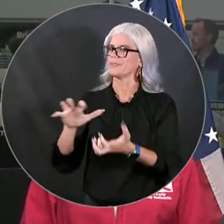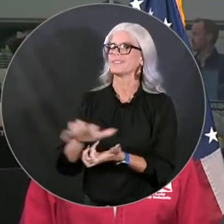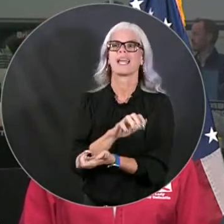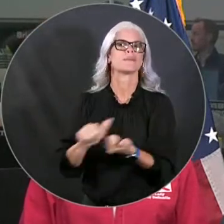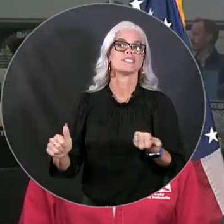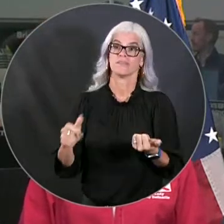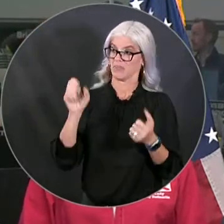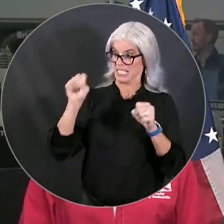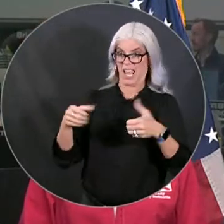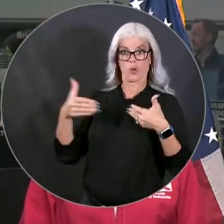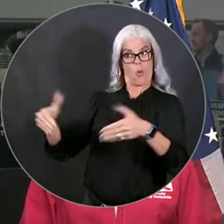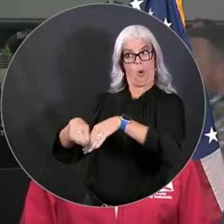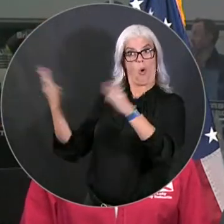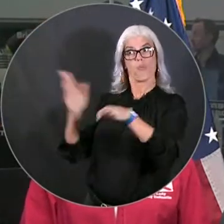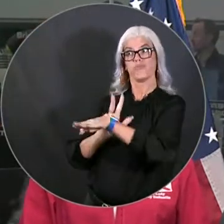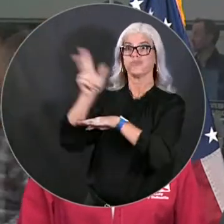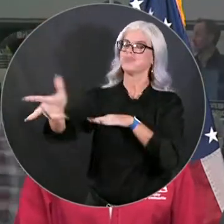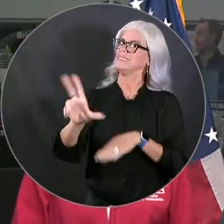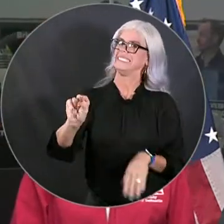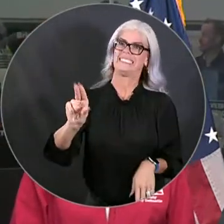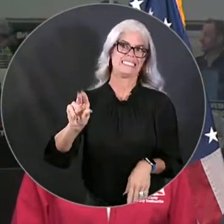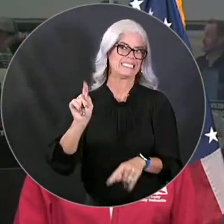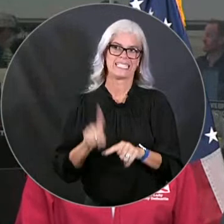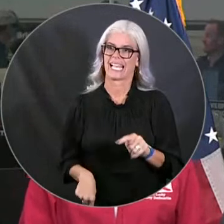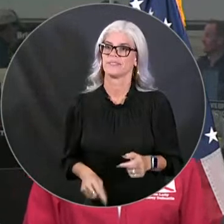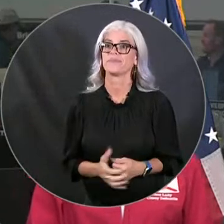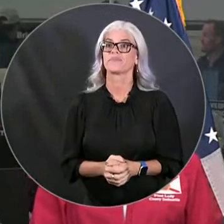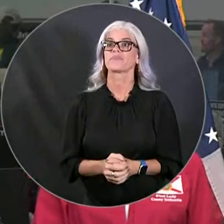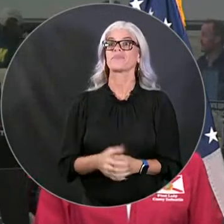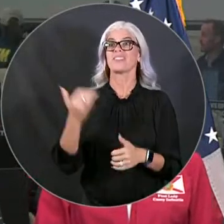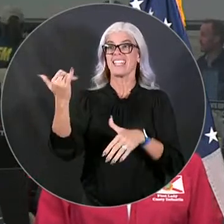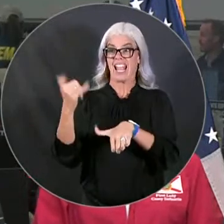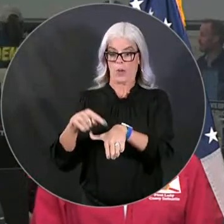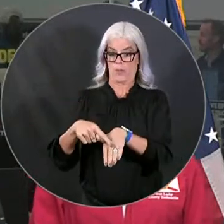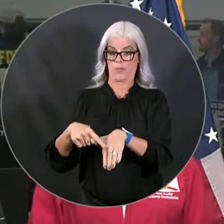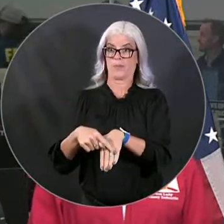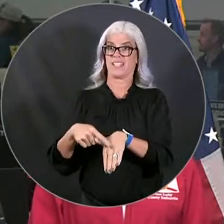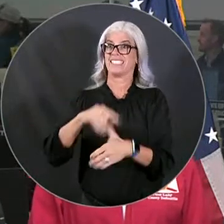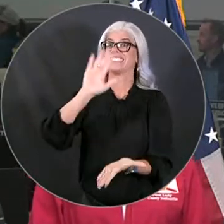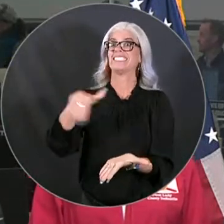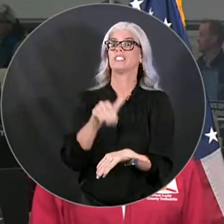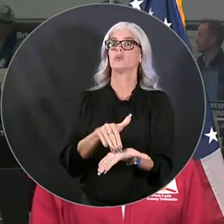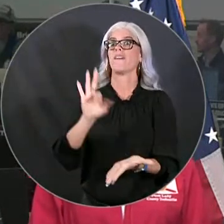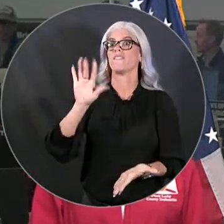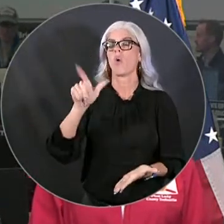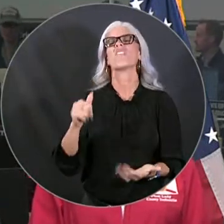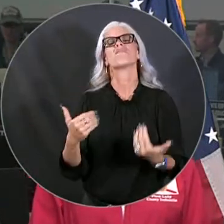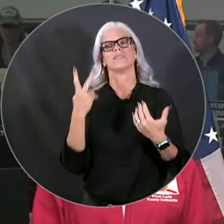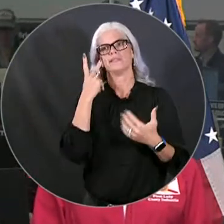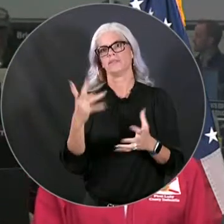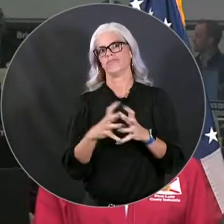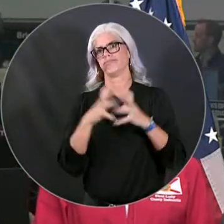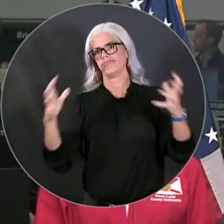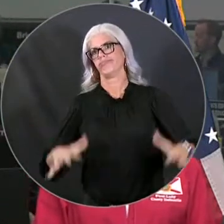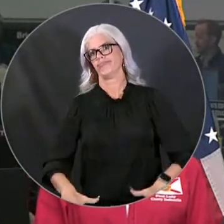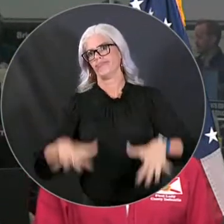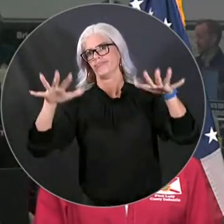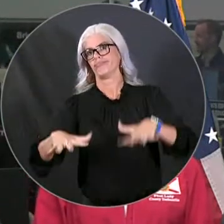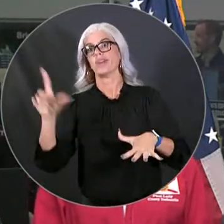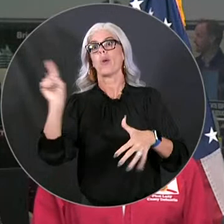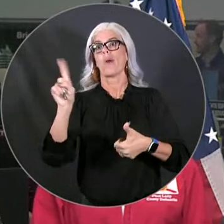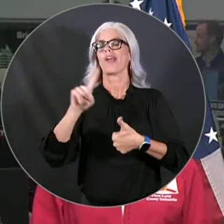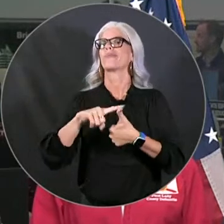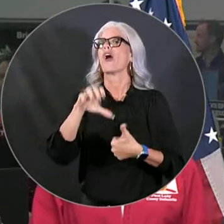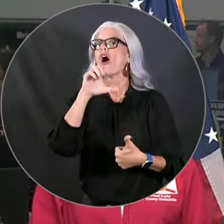you look in Central Florida, you're looking at potential major flooding in Orange and Seminole counties, St.